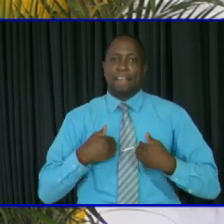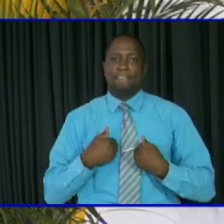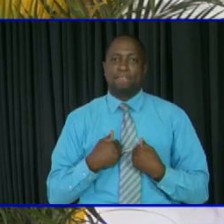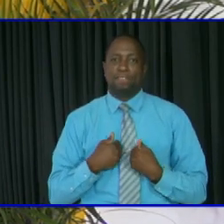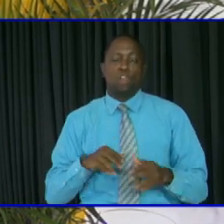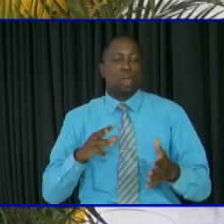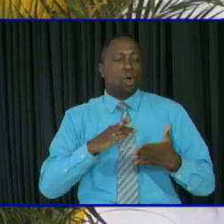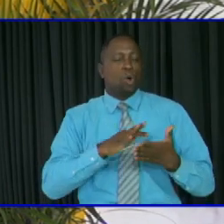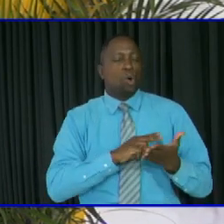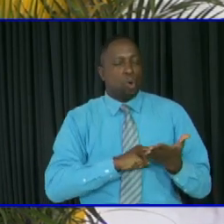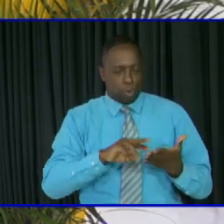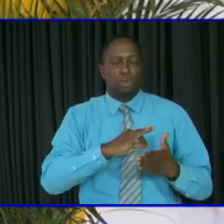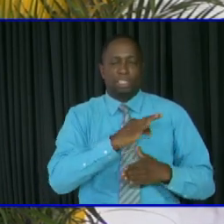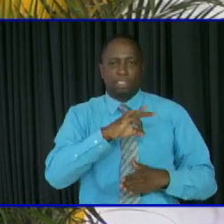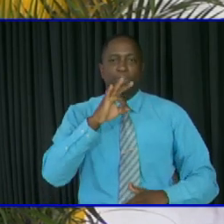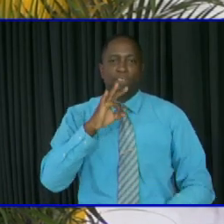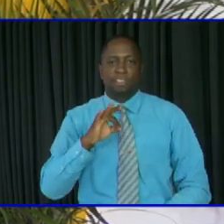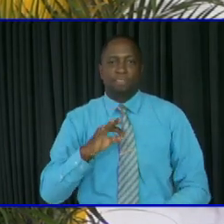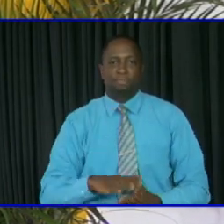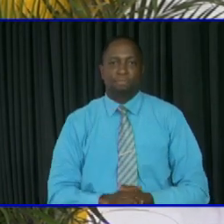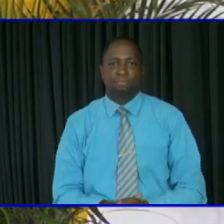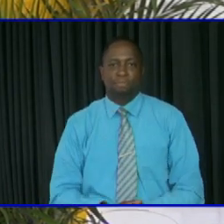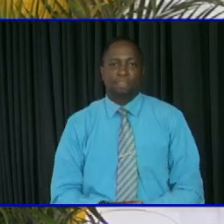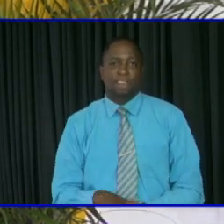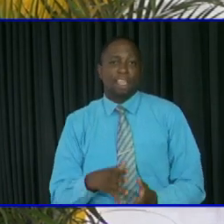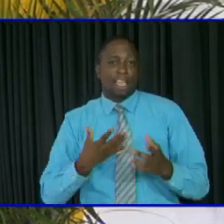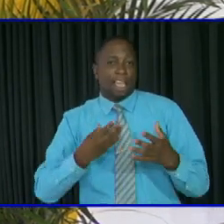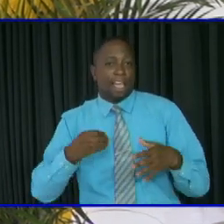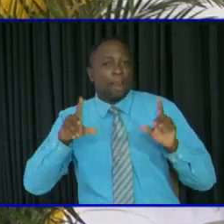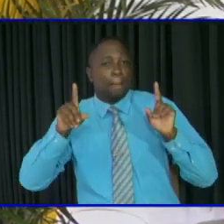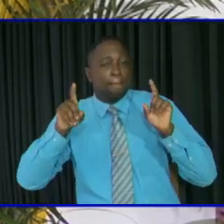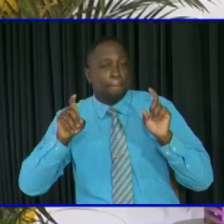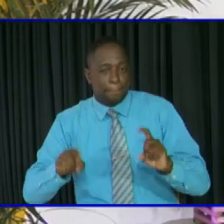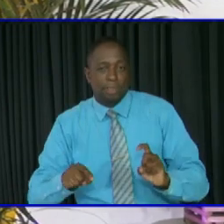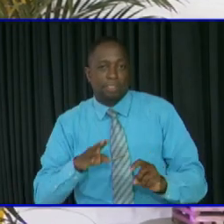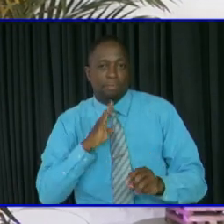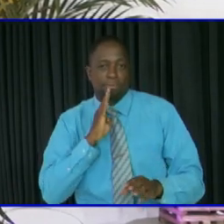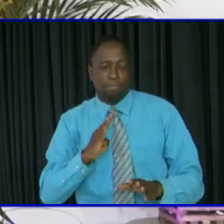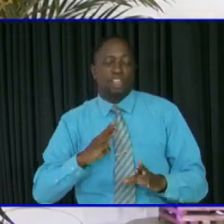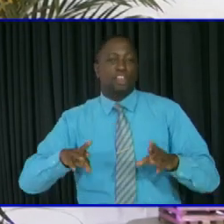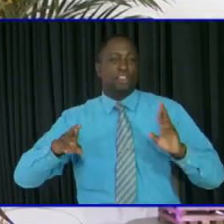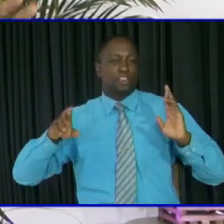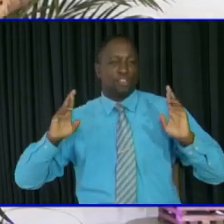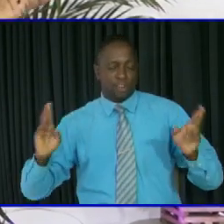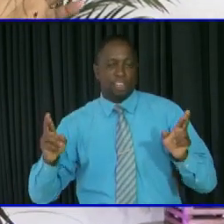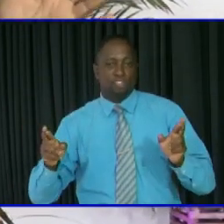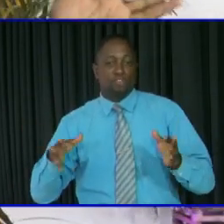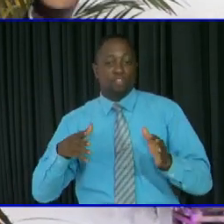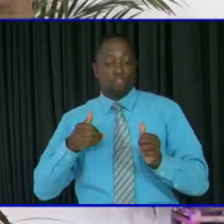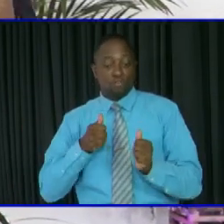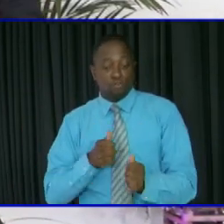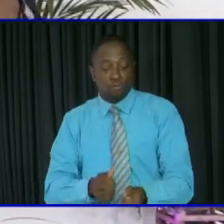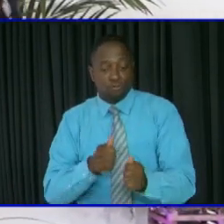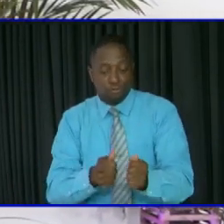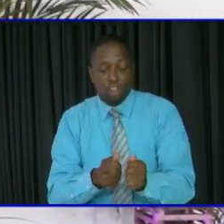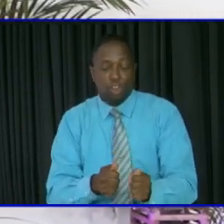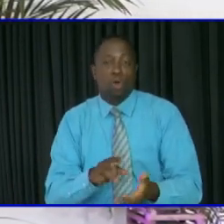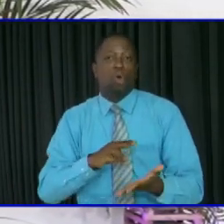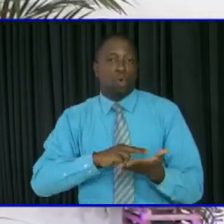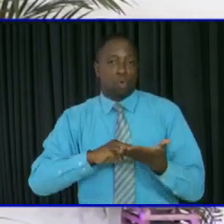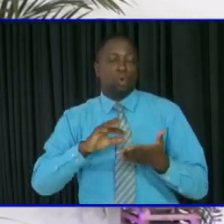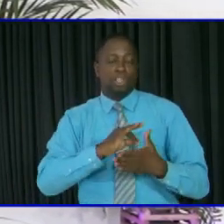of the Holy Spirit. And you must be willing and ready to follow the Holy Spirit. So are you